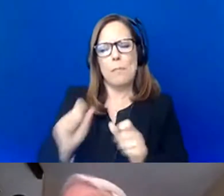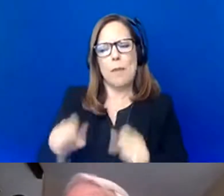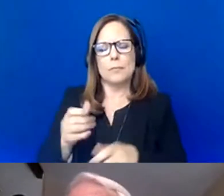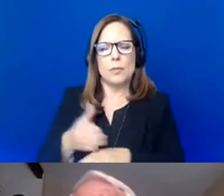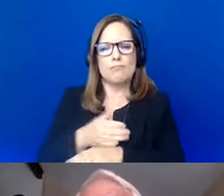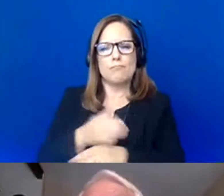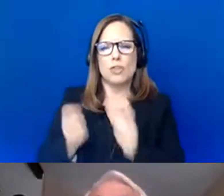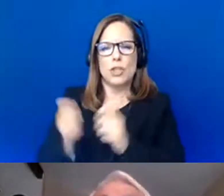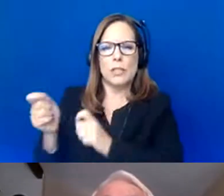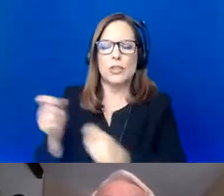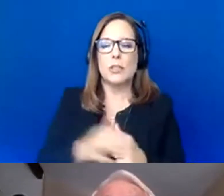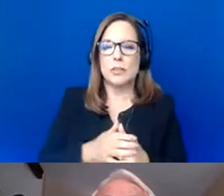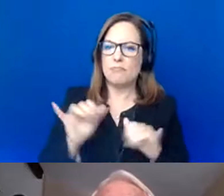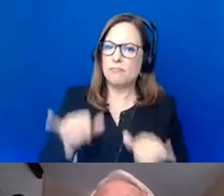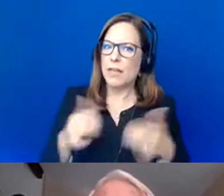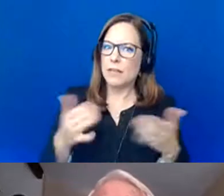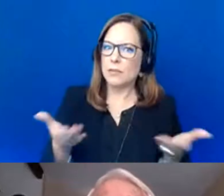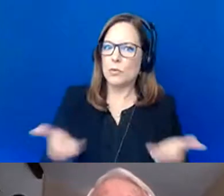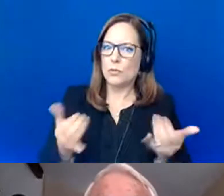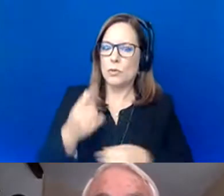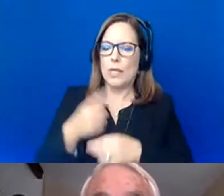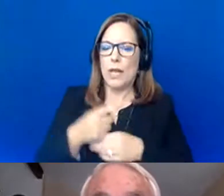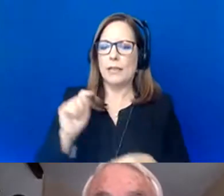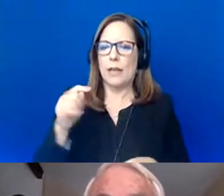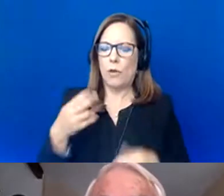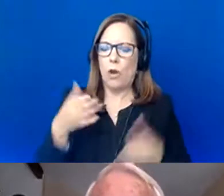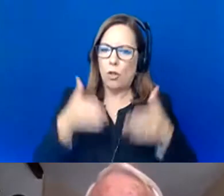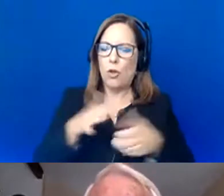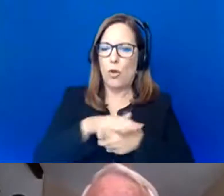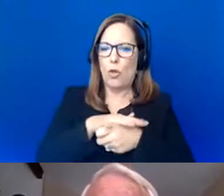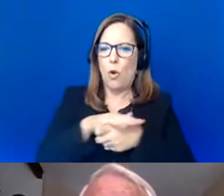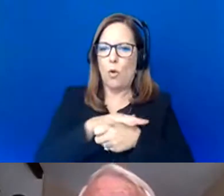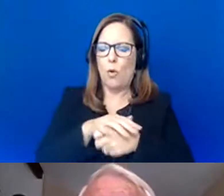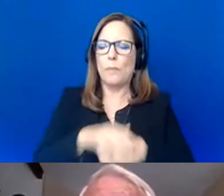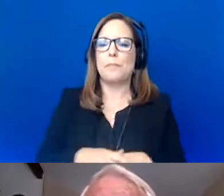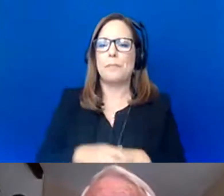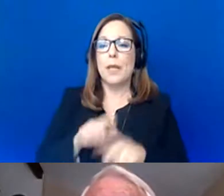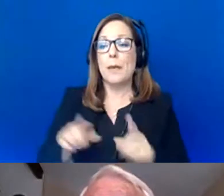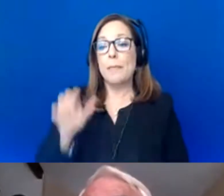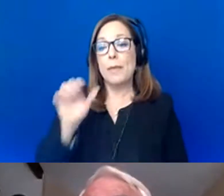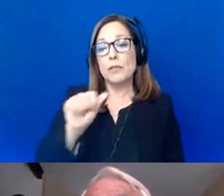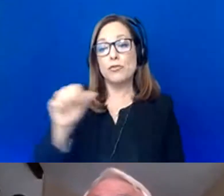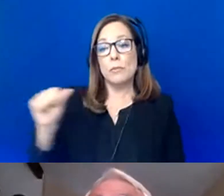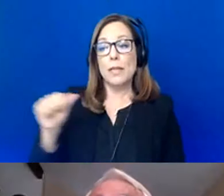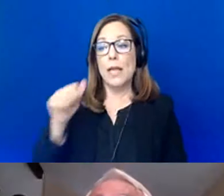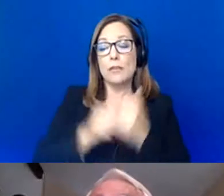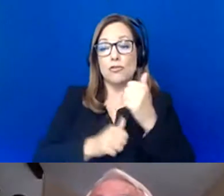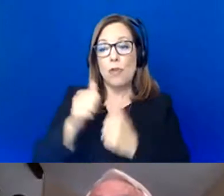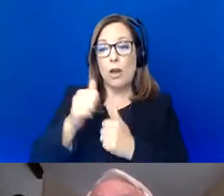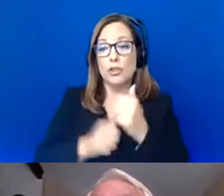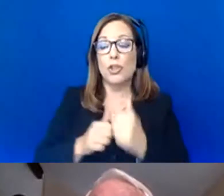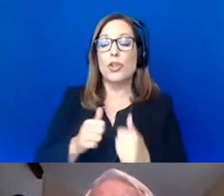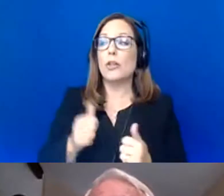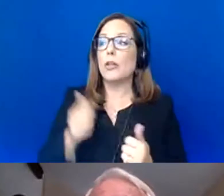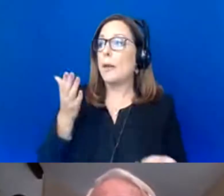no position on how the local area agency on aging, the AAA's structure, might